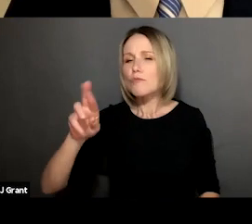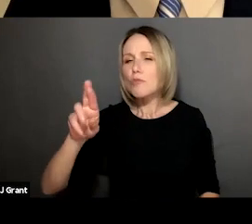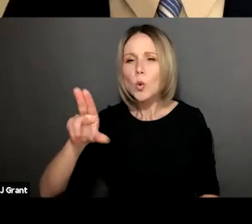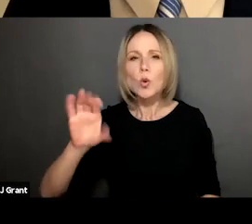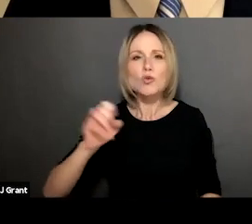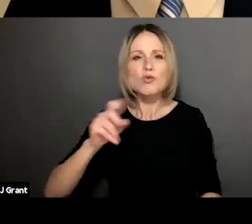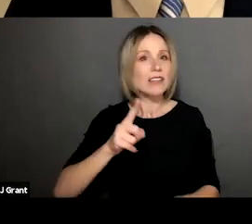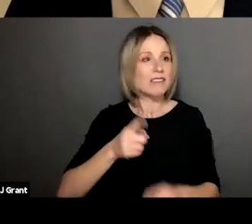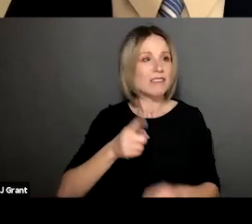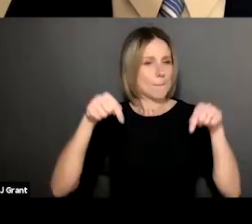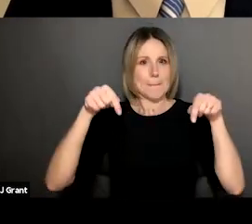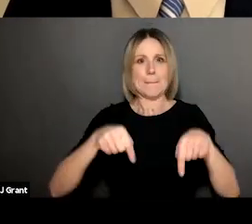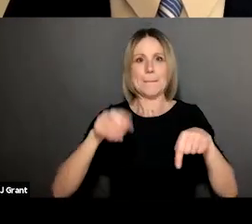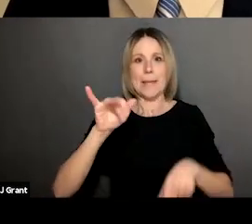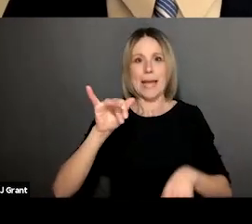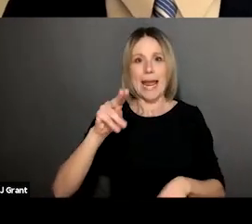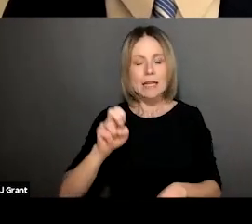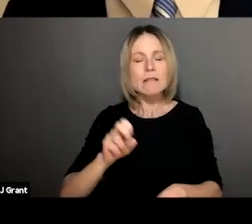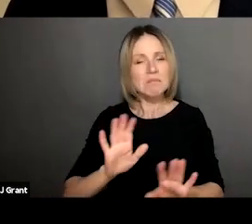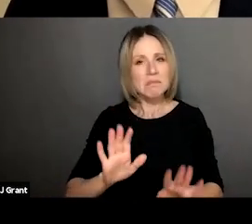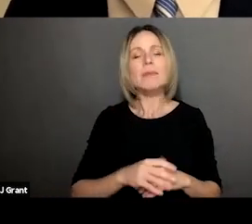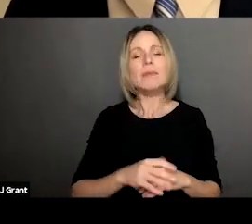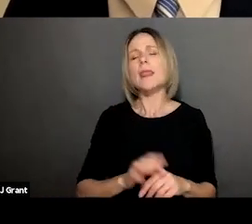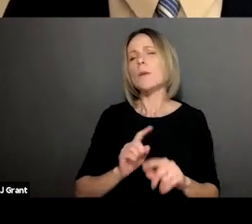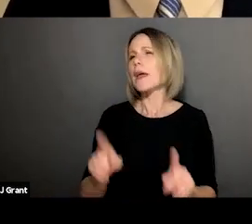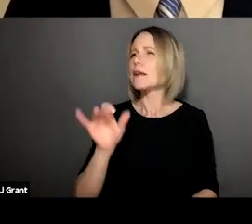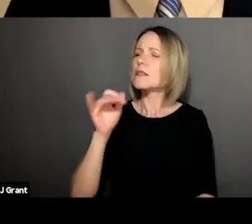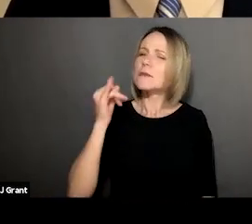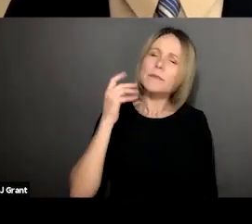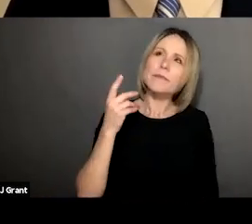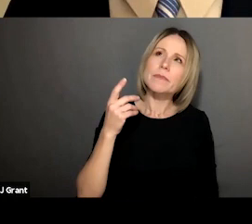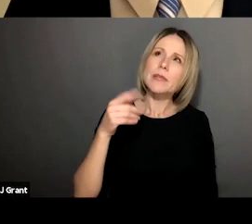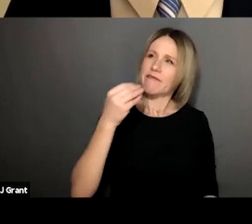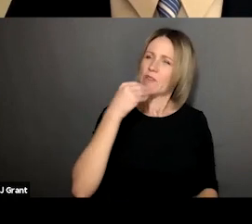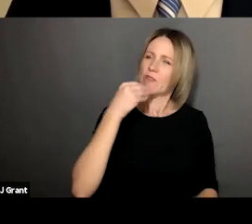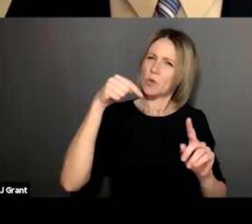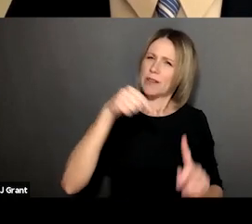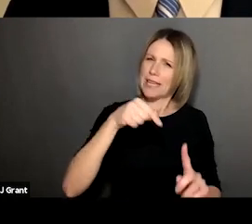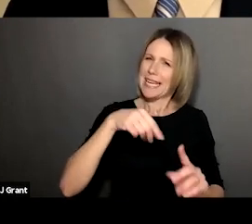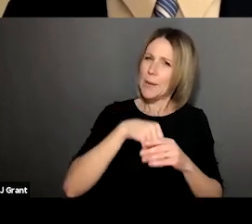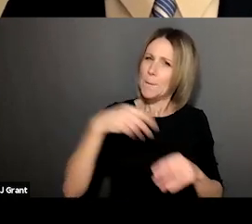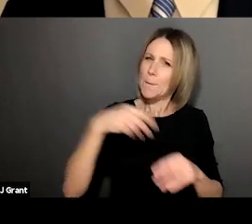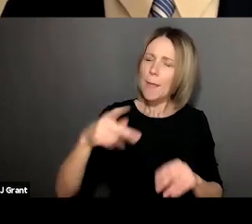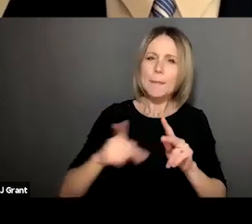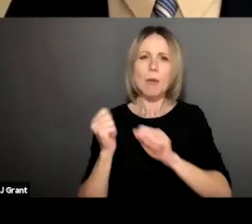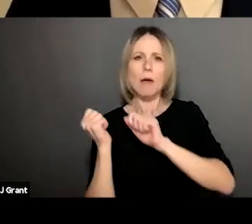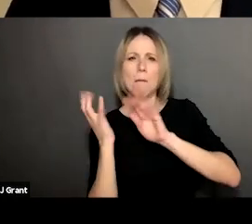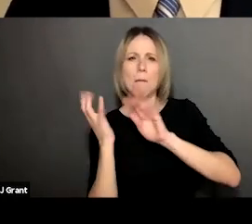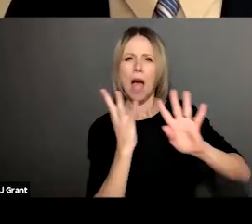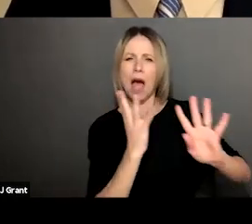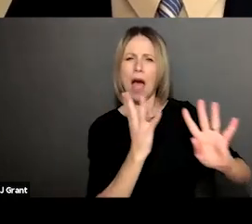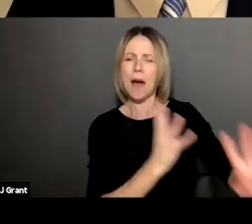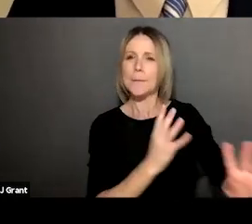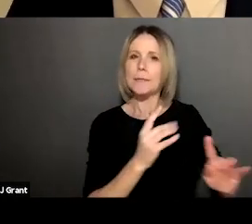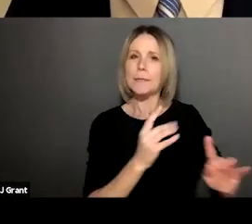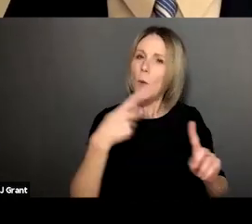had to make a guess about why Portland has kind of become a food destination, and it hasn't happened to similar